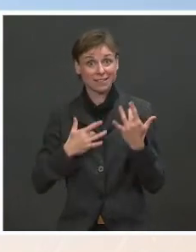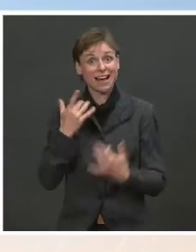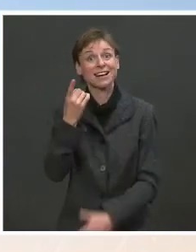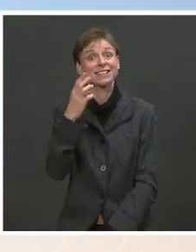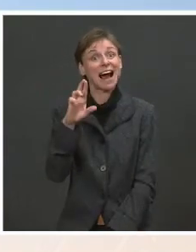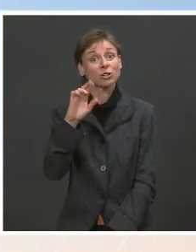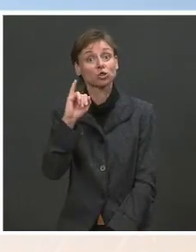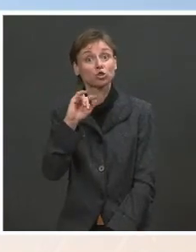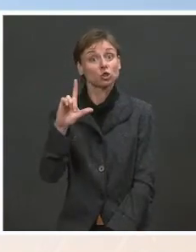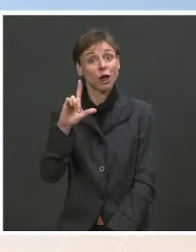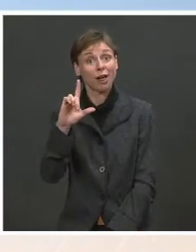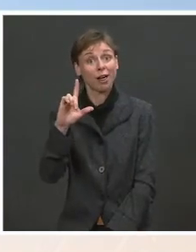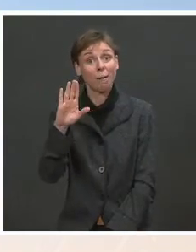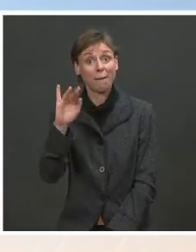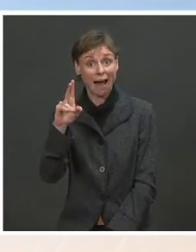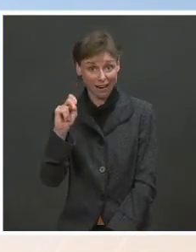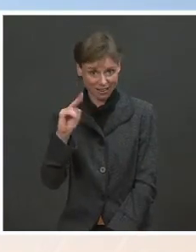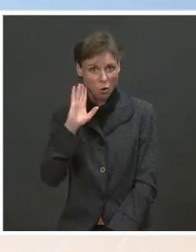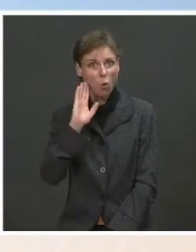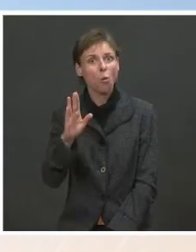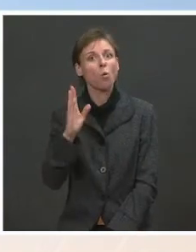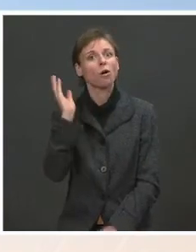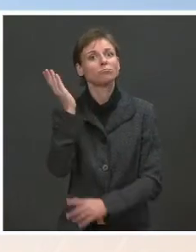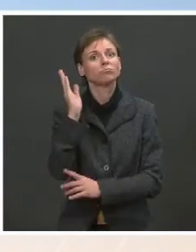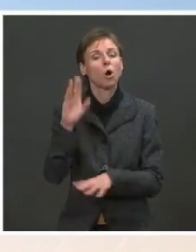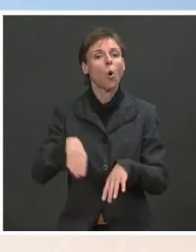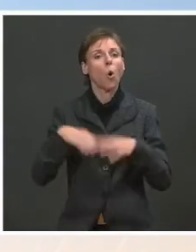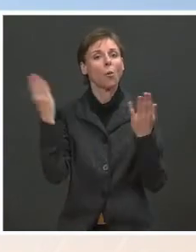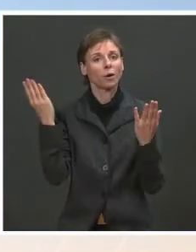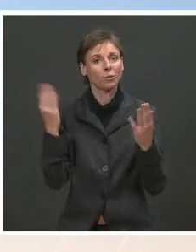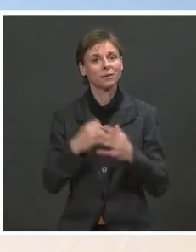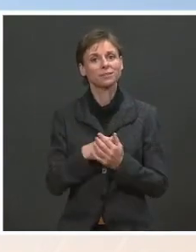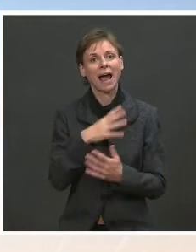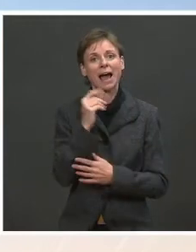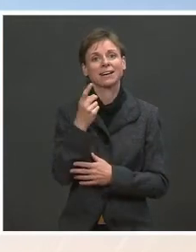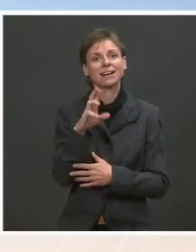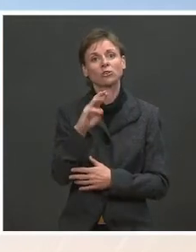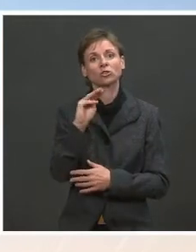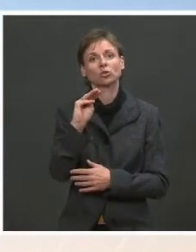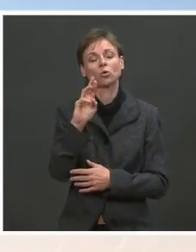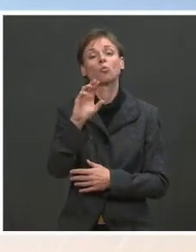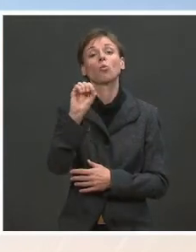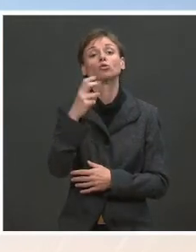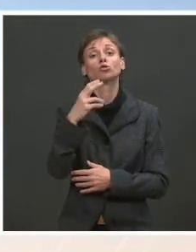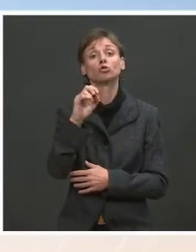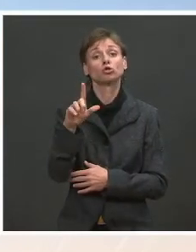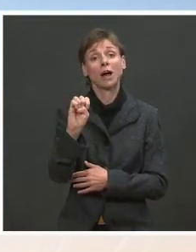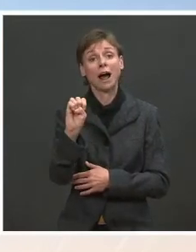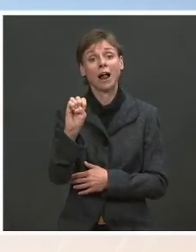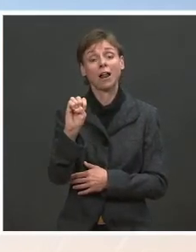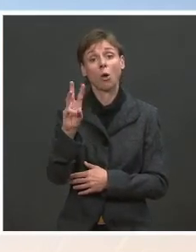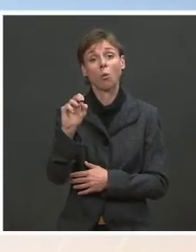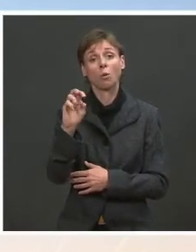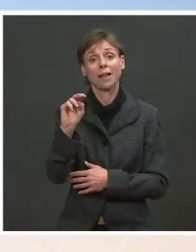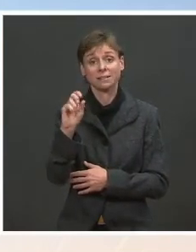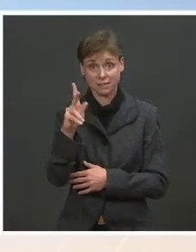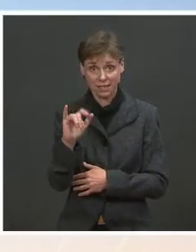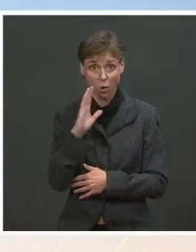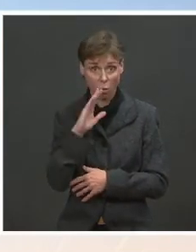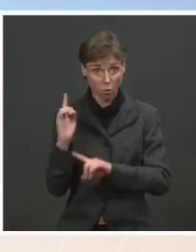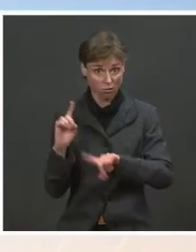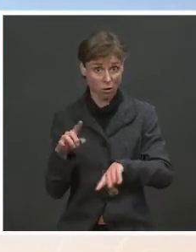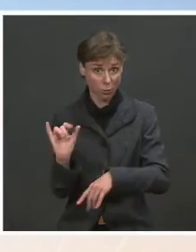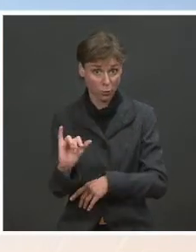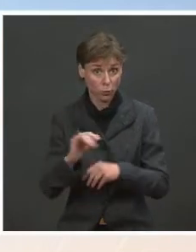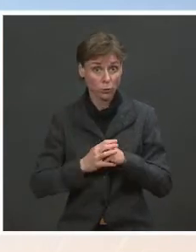offering opening remarks, and Dr. Rochelle Walensky will also be in attendance. So I'm excited about that. You know, as a parent